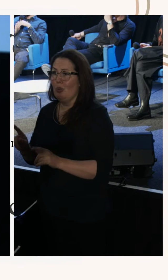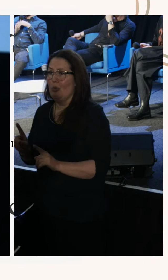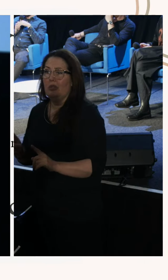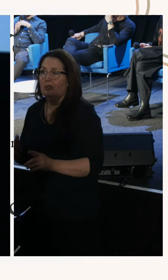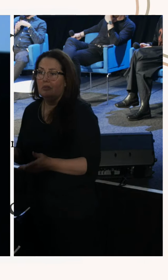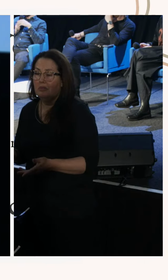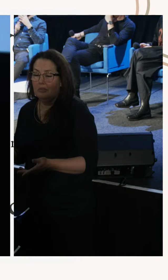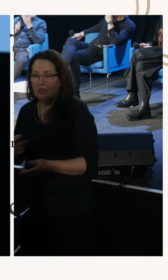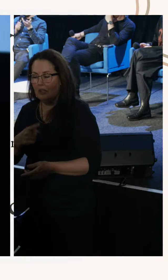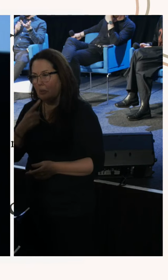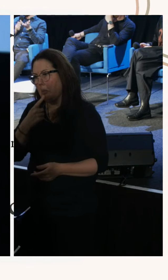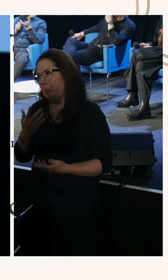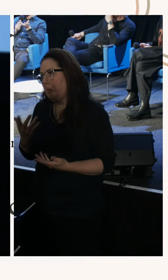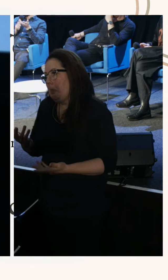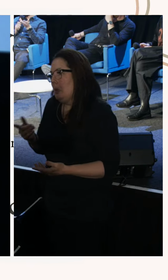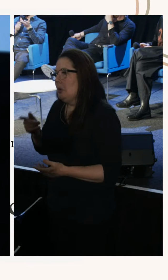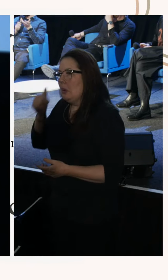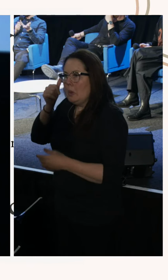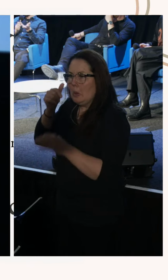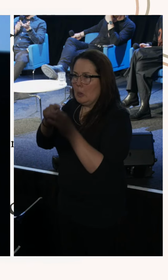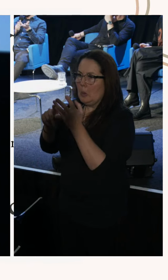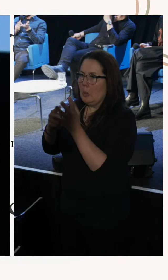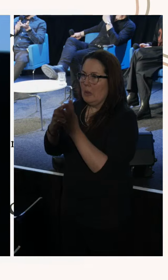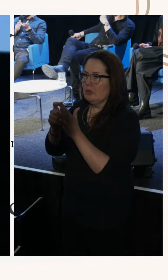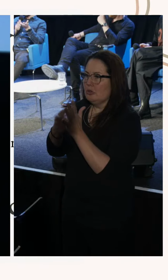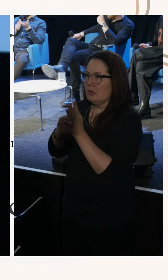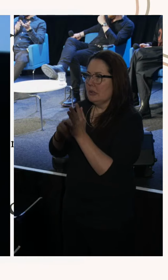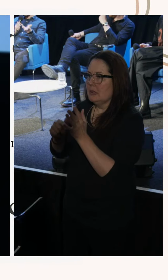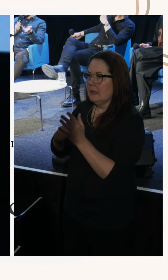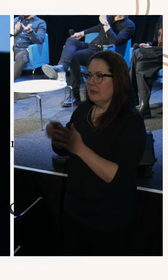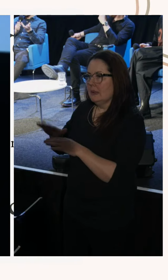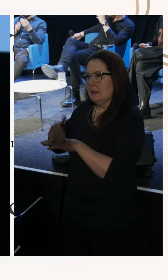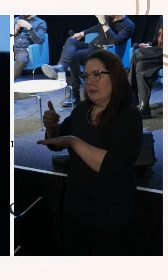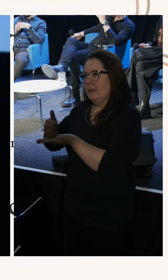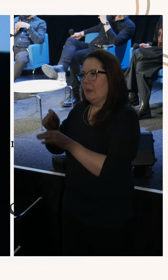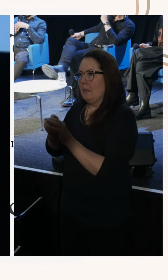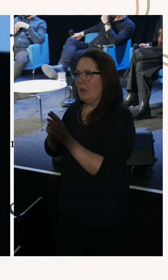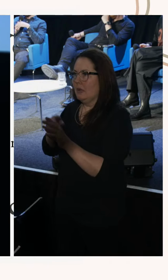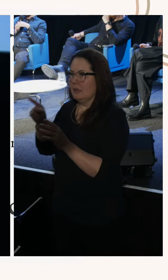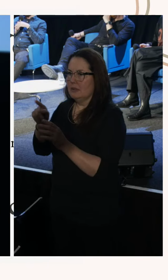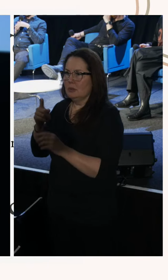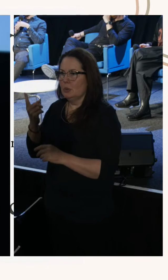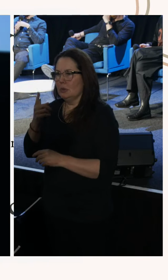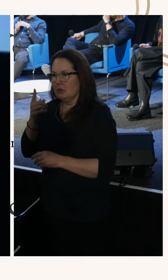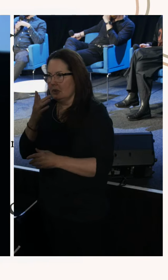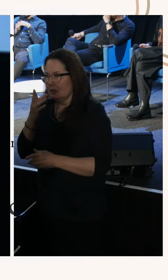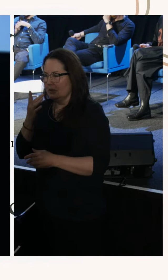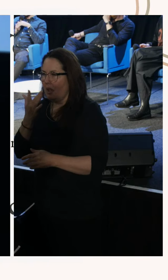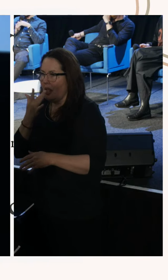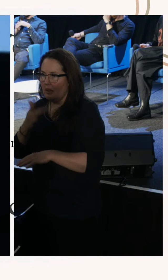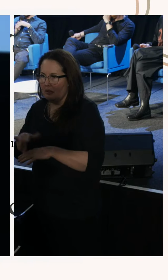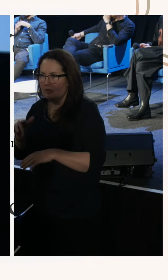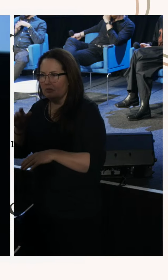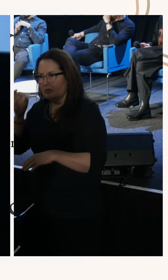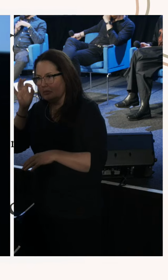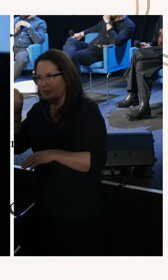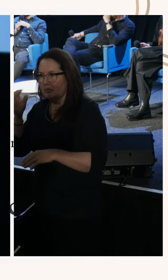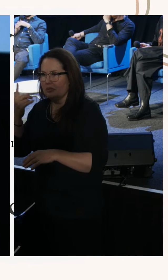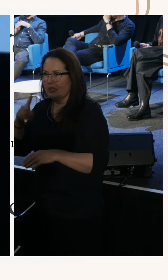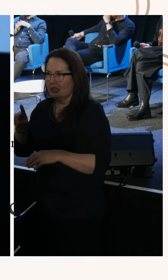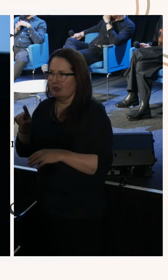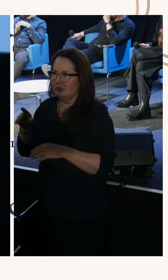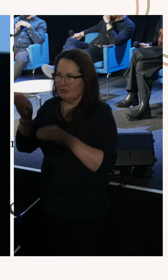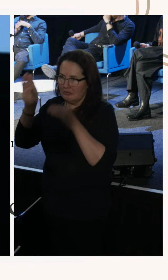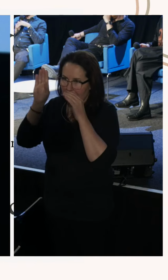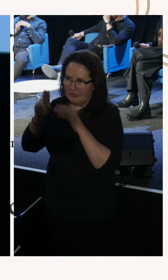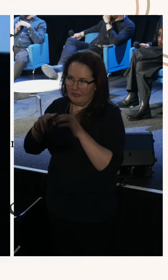And he said, well, you know, the Quadrant was founded by the spooks. He's also a racist, which is